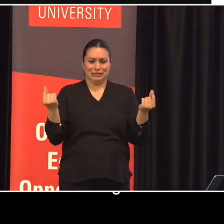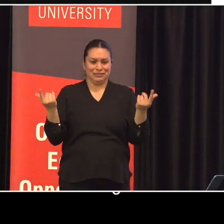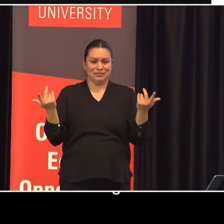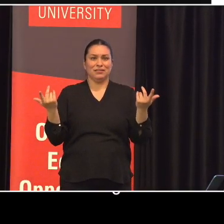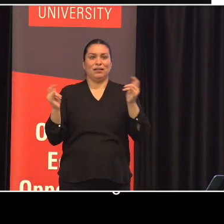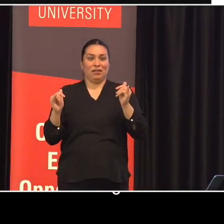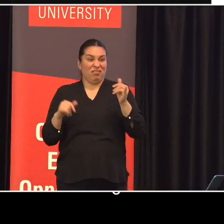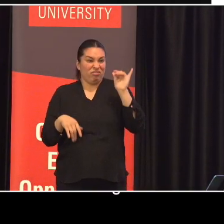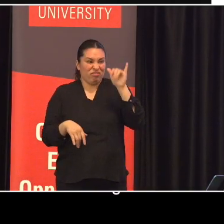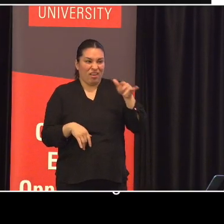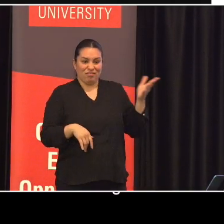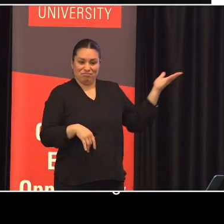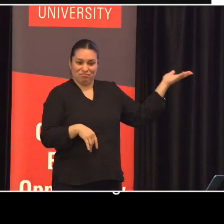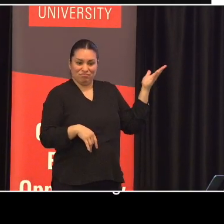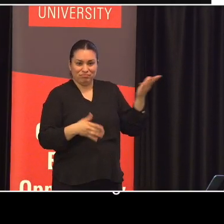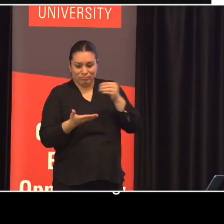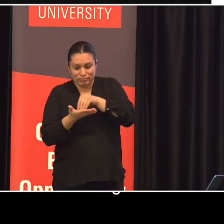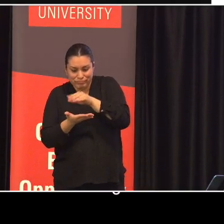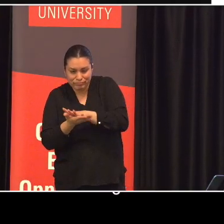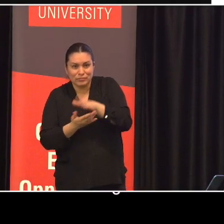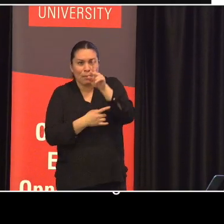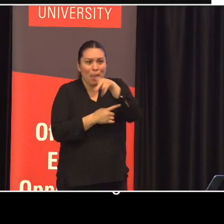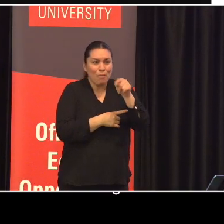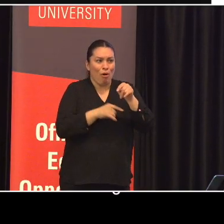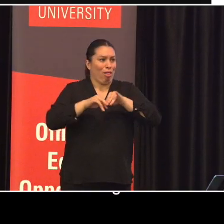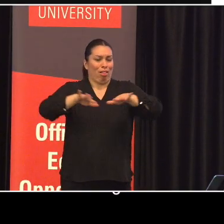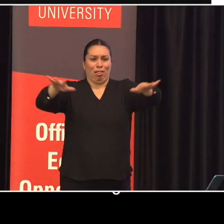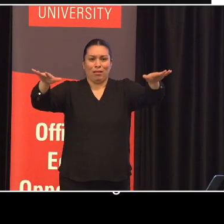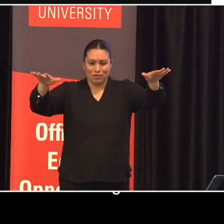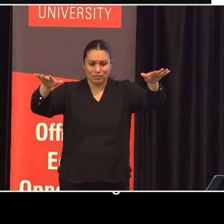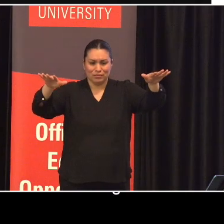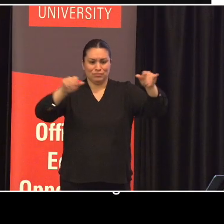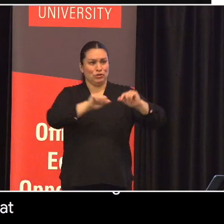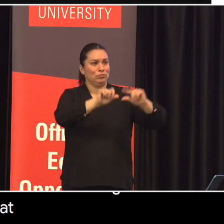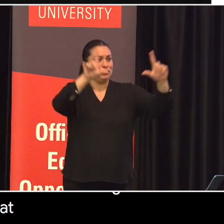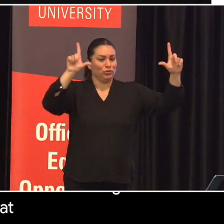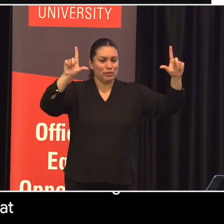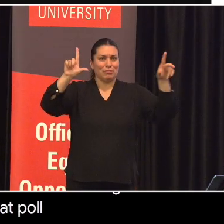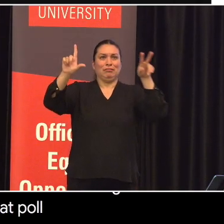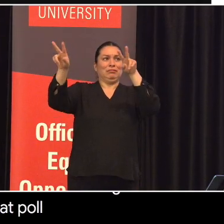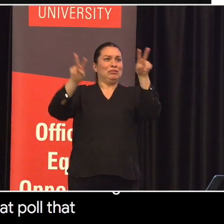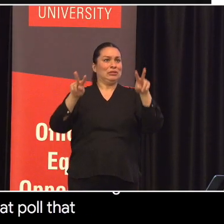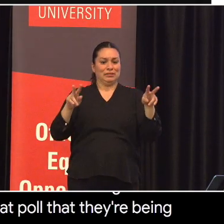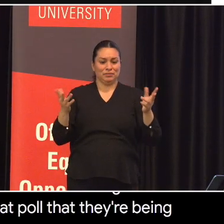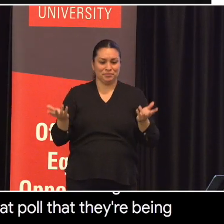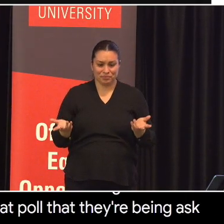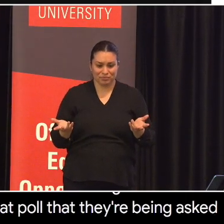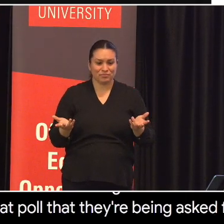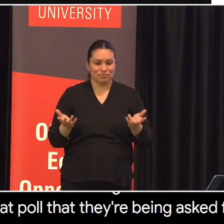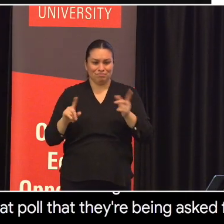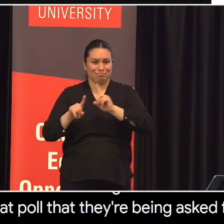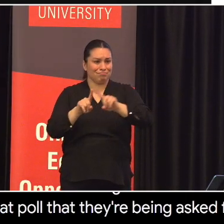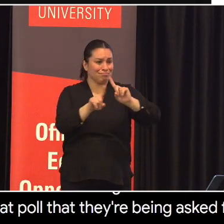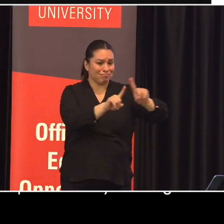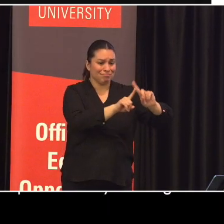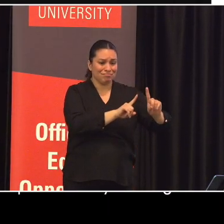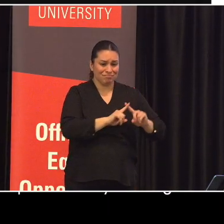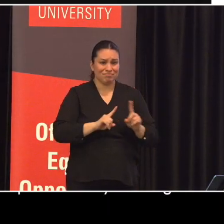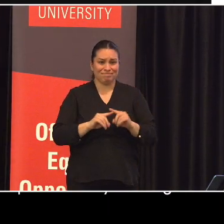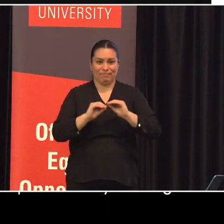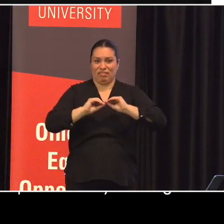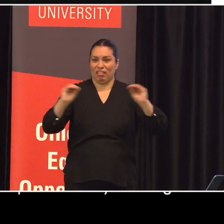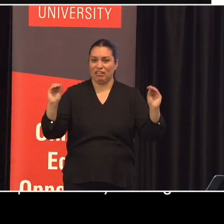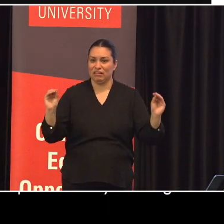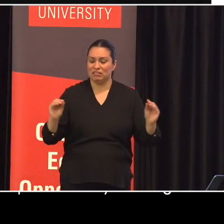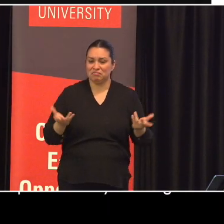PDF, or anywhere else in that email, in that poll that they're being asked for, right? Everyone